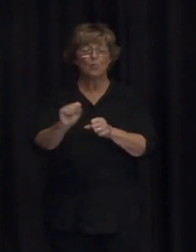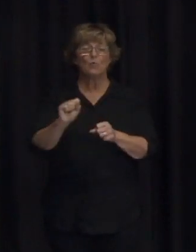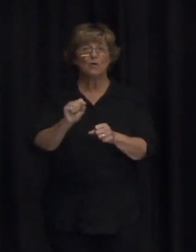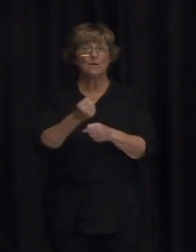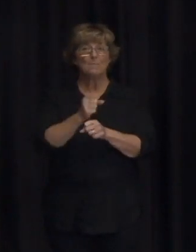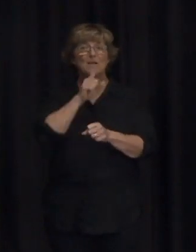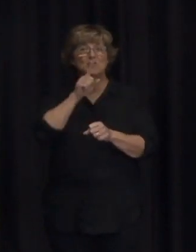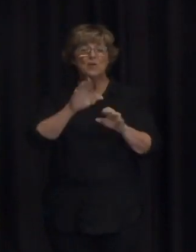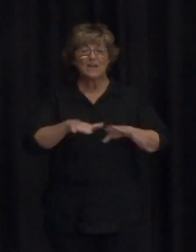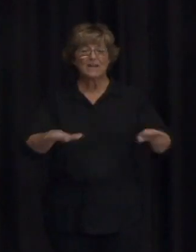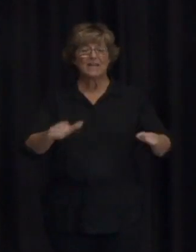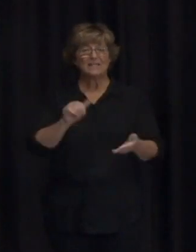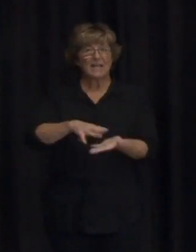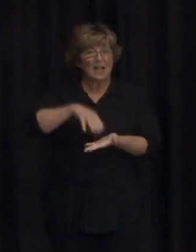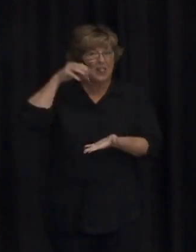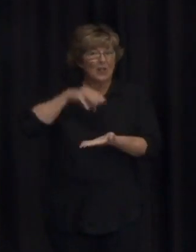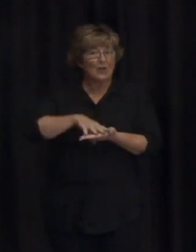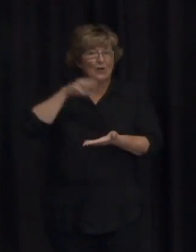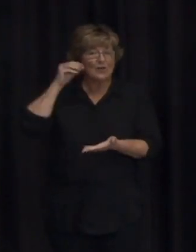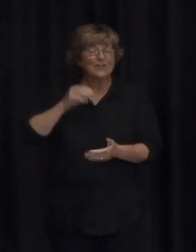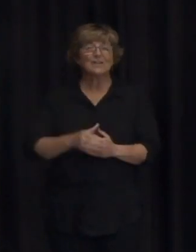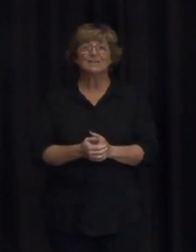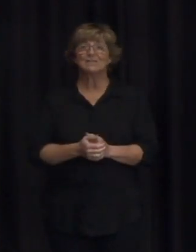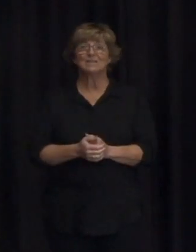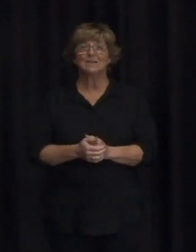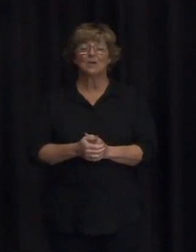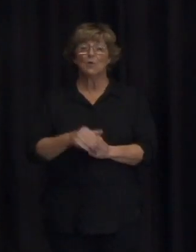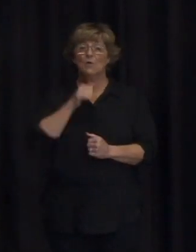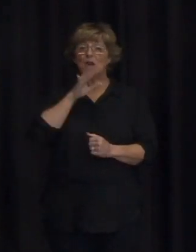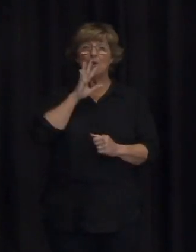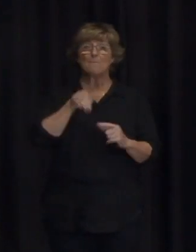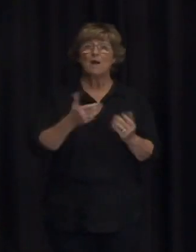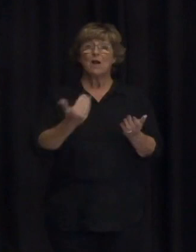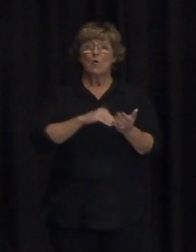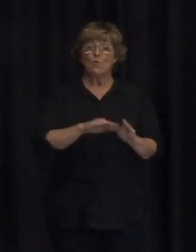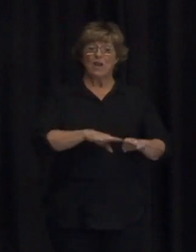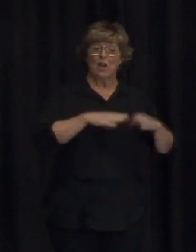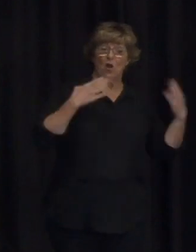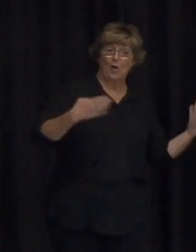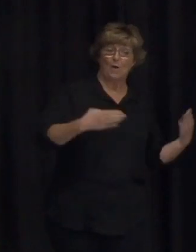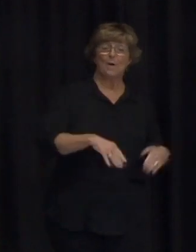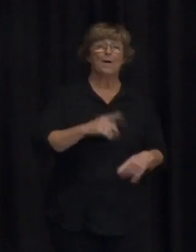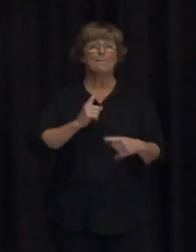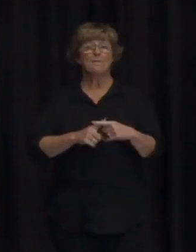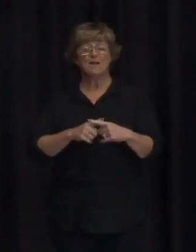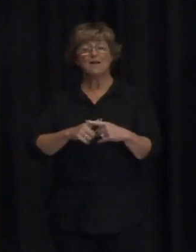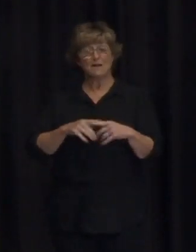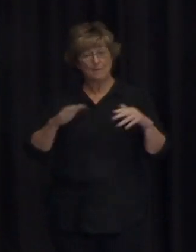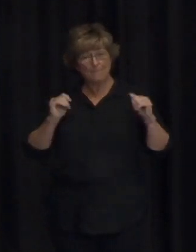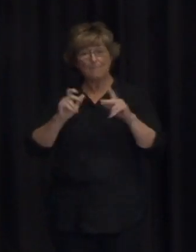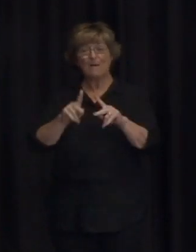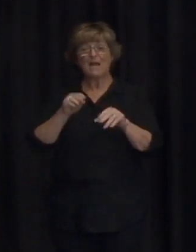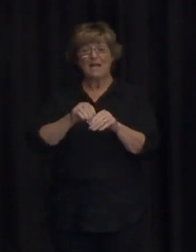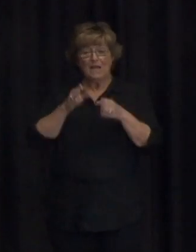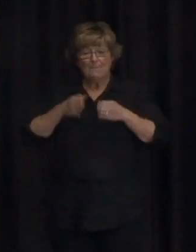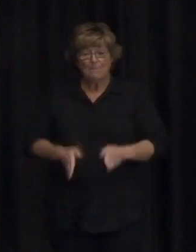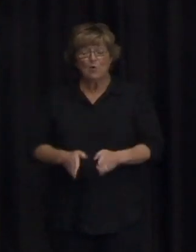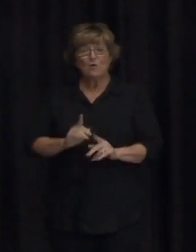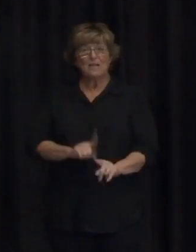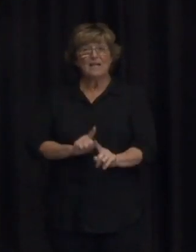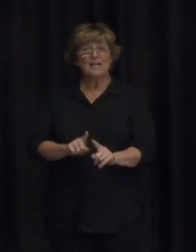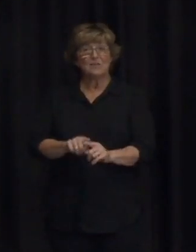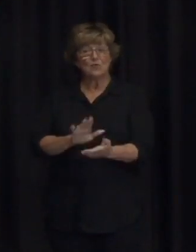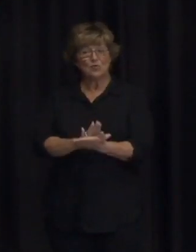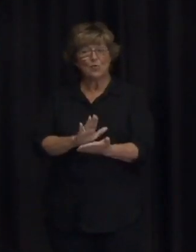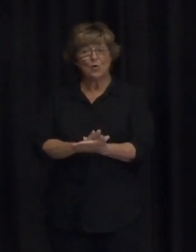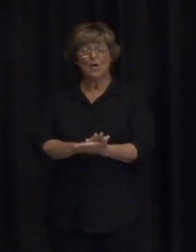that kids are able to learn. So we're not really talking about reopening as much as we're talking about trying to get back to in-person learning. So